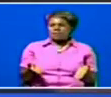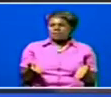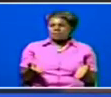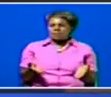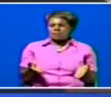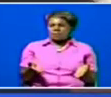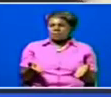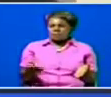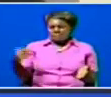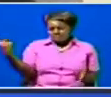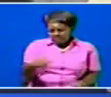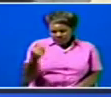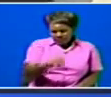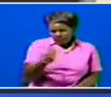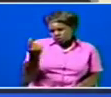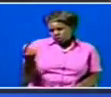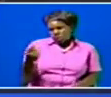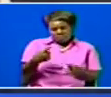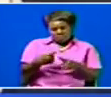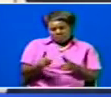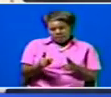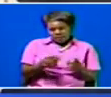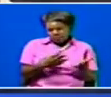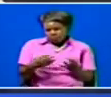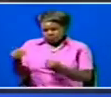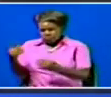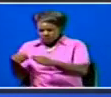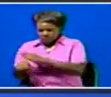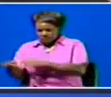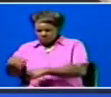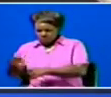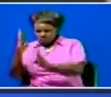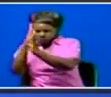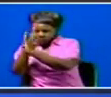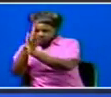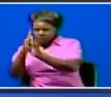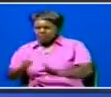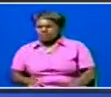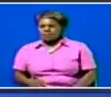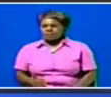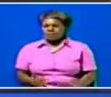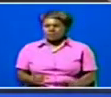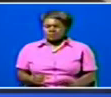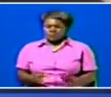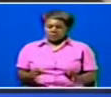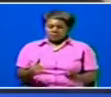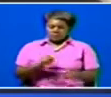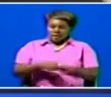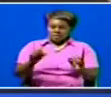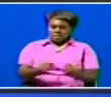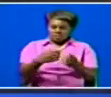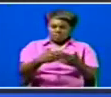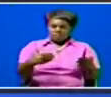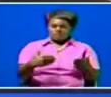were roughed up a little bit, but I think they ran into this place to seek refuge. But in the process,